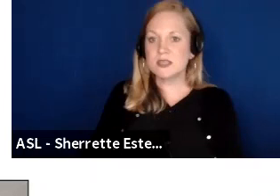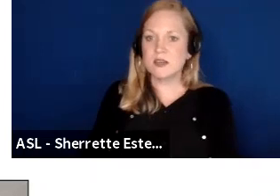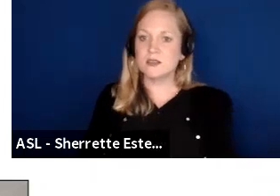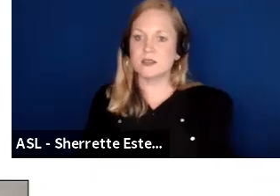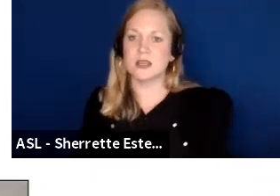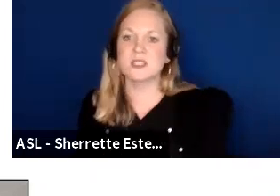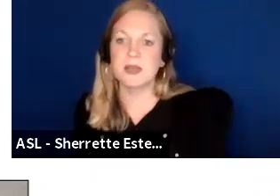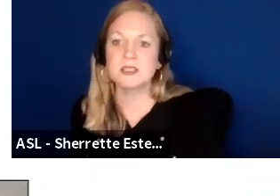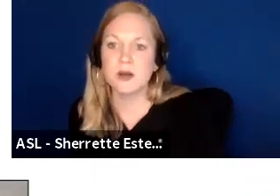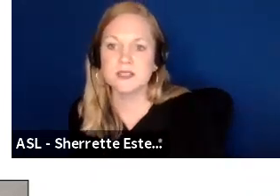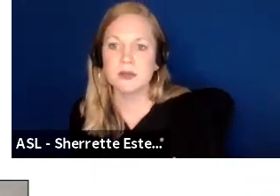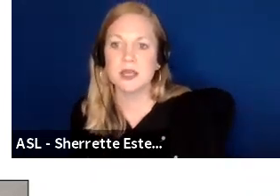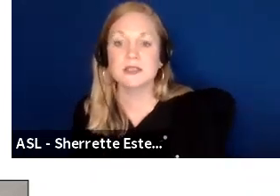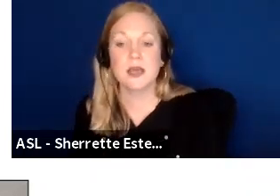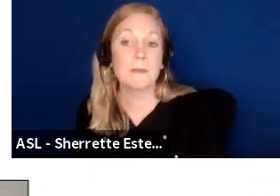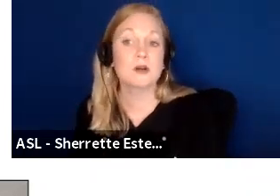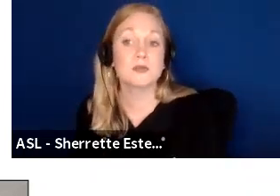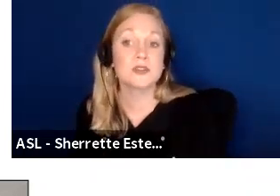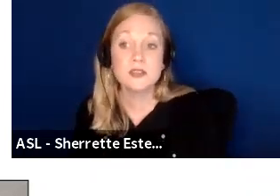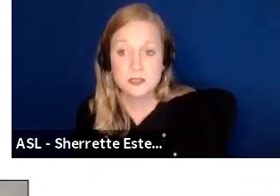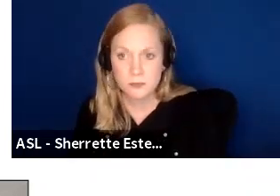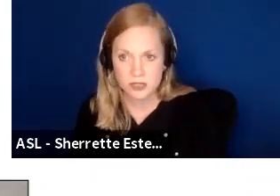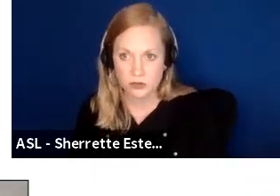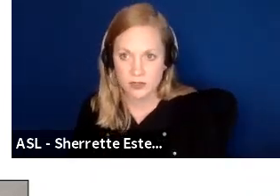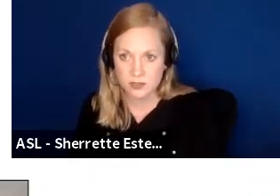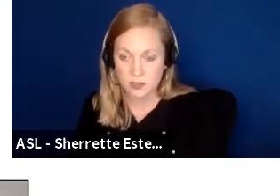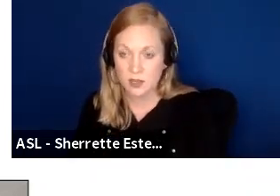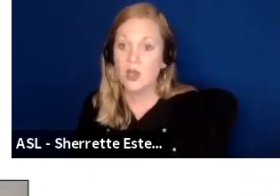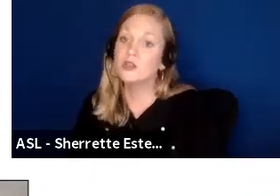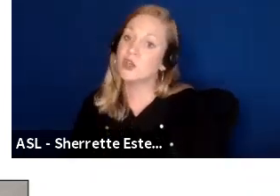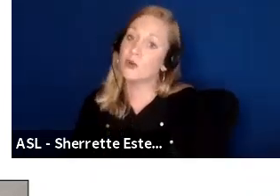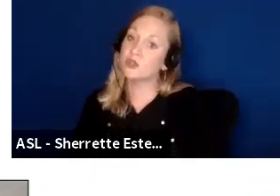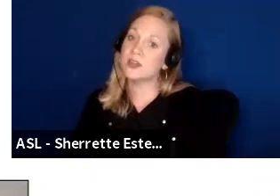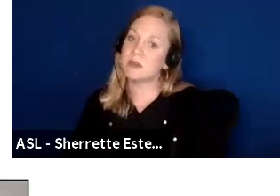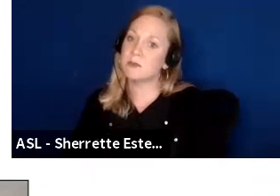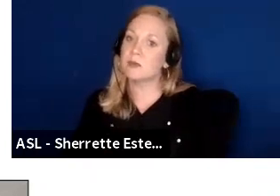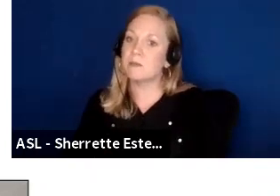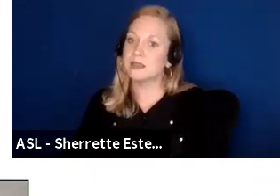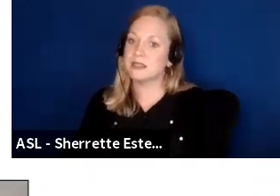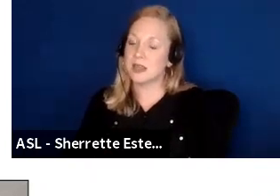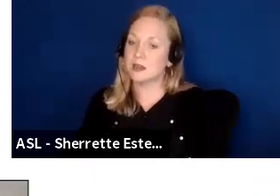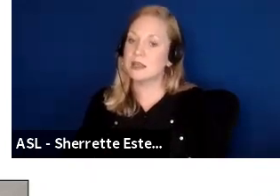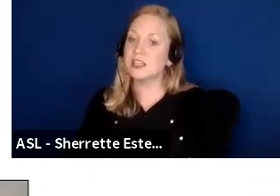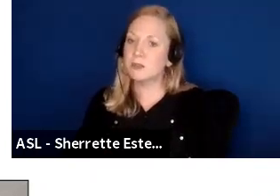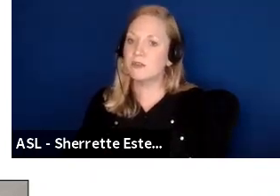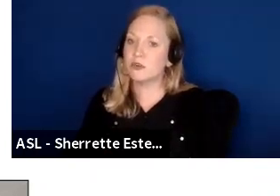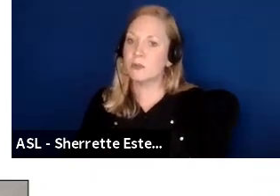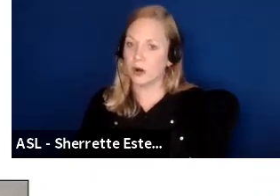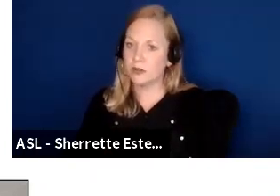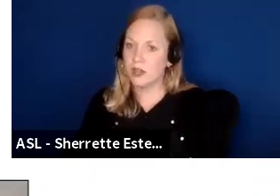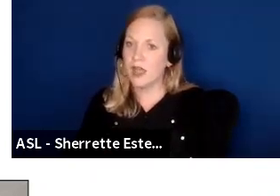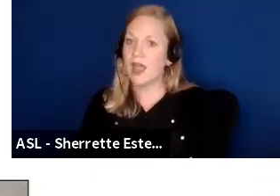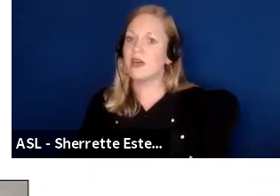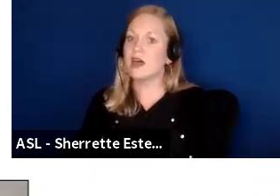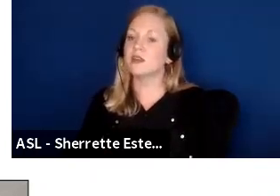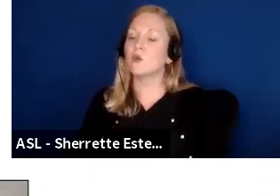So what that tells us is that space and proximity is applicable to this particular instance. So two deaf people may stand a little bit further